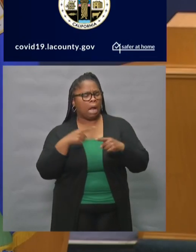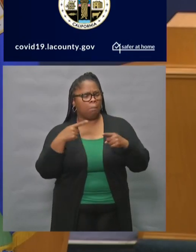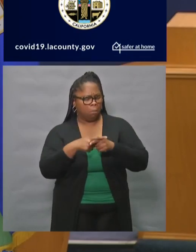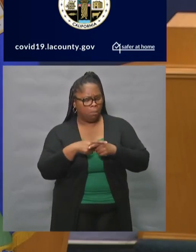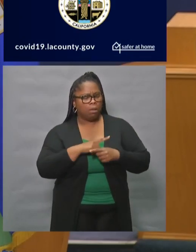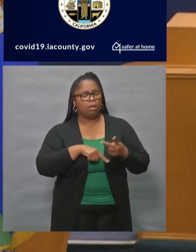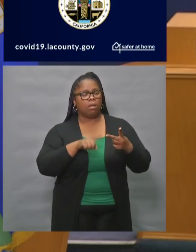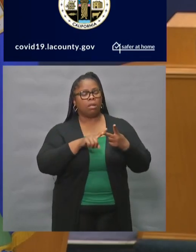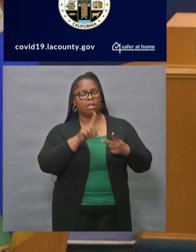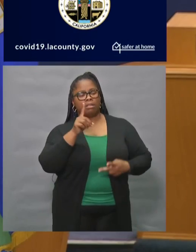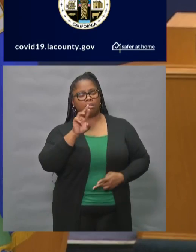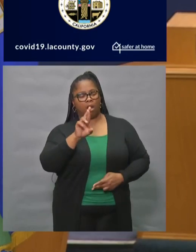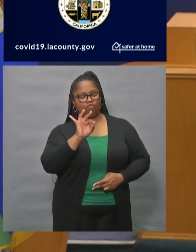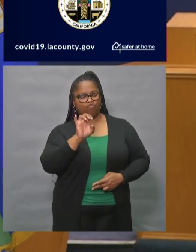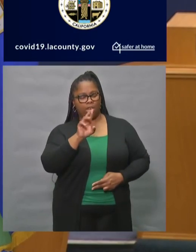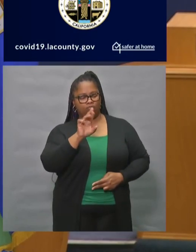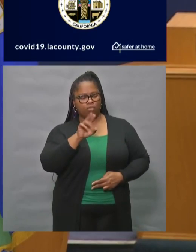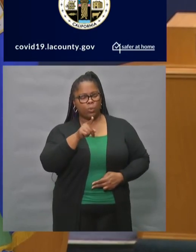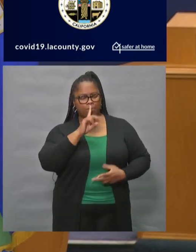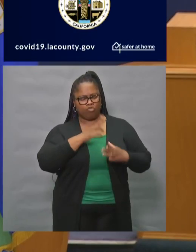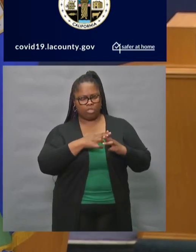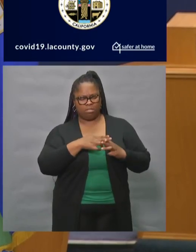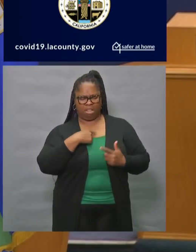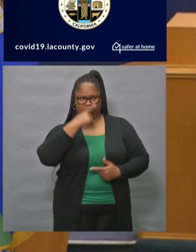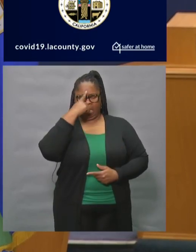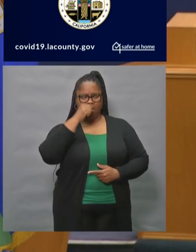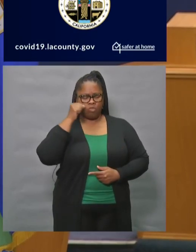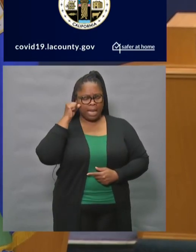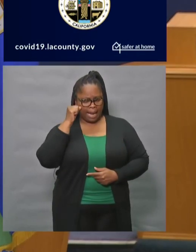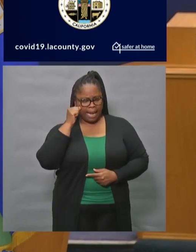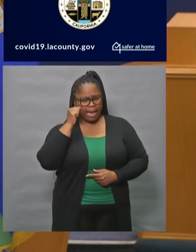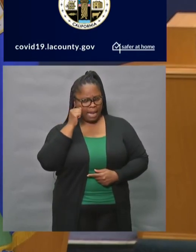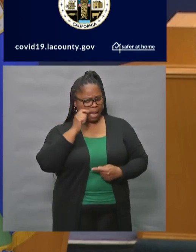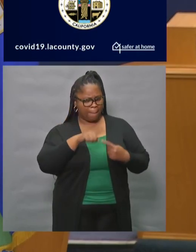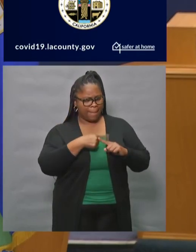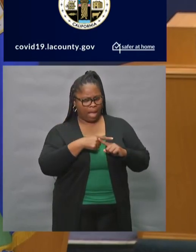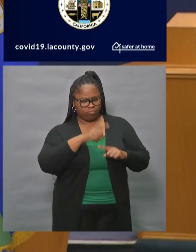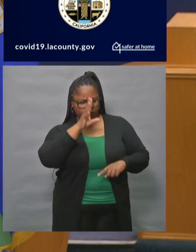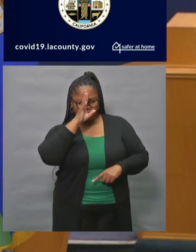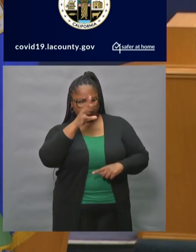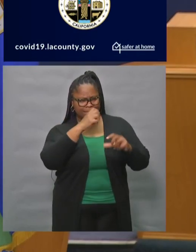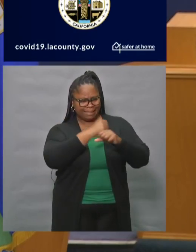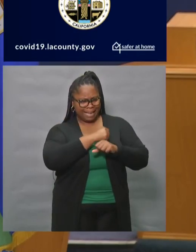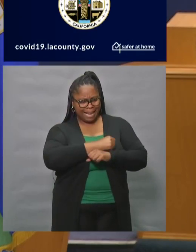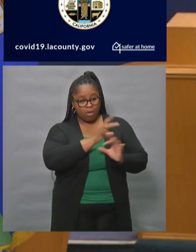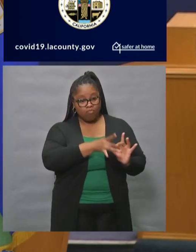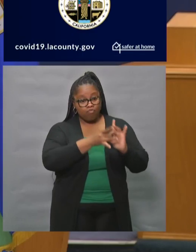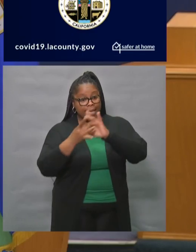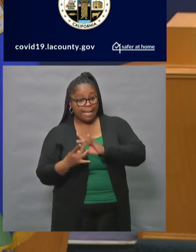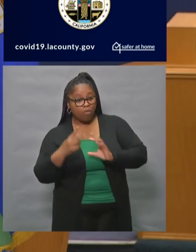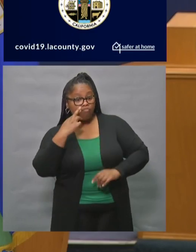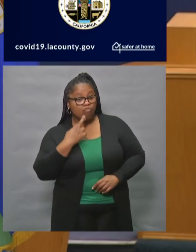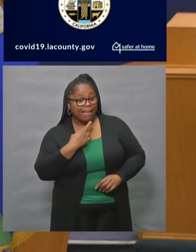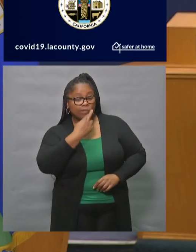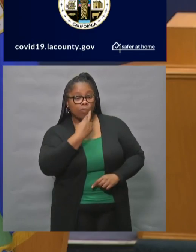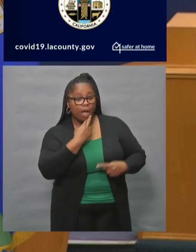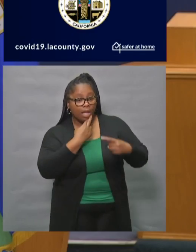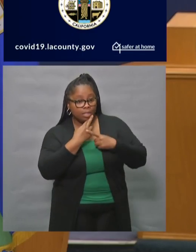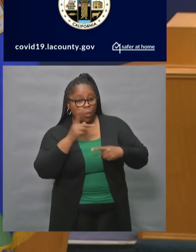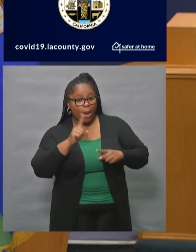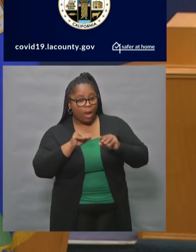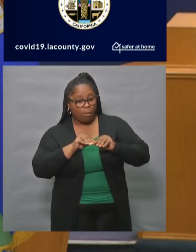Also, Dr. Ferrer, you mentioned yesterday, I believe, about coming out with stats on restaurants with outbreaks, and